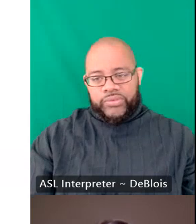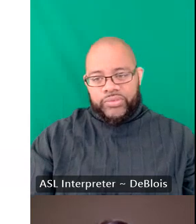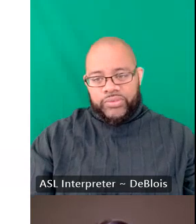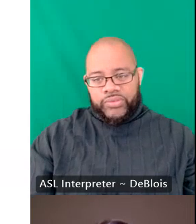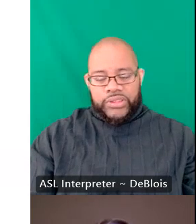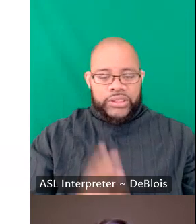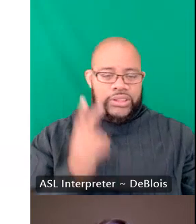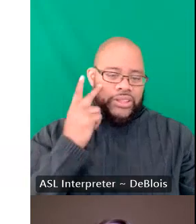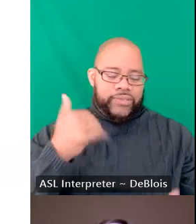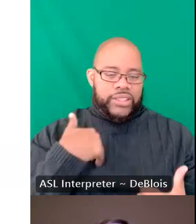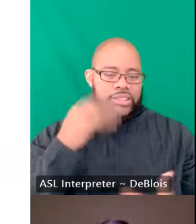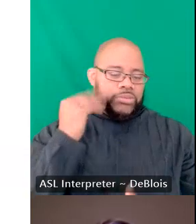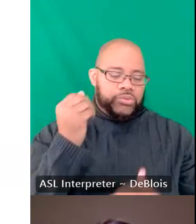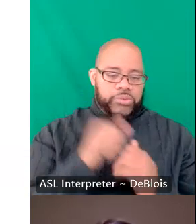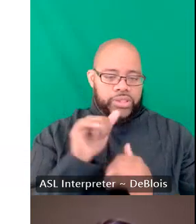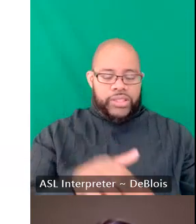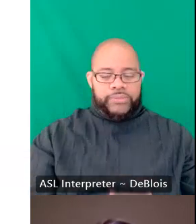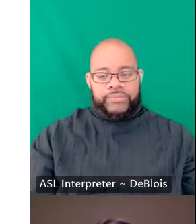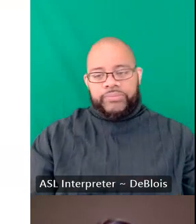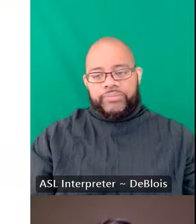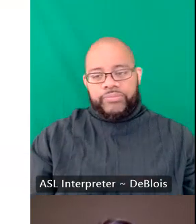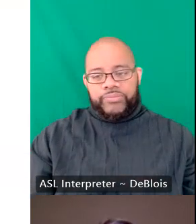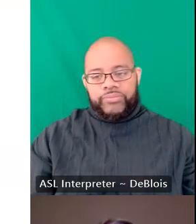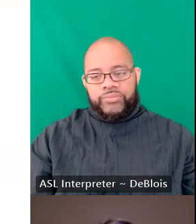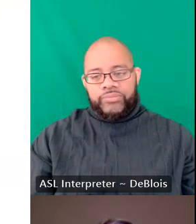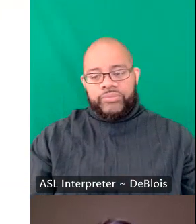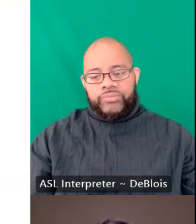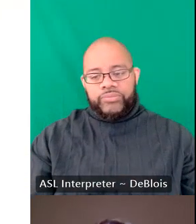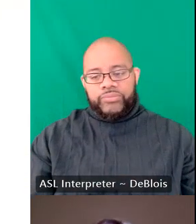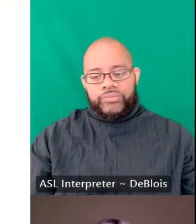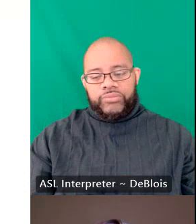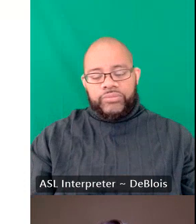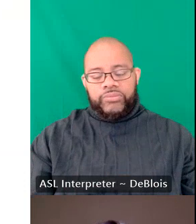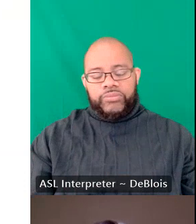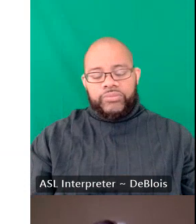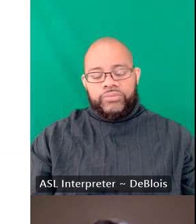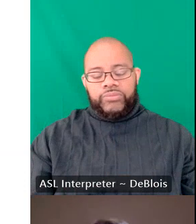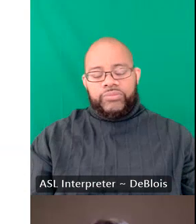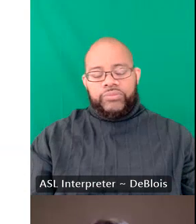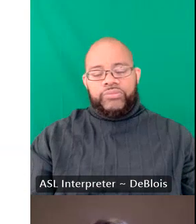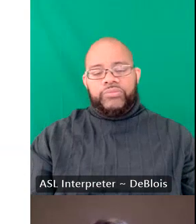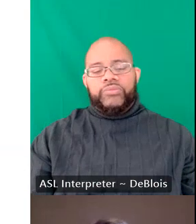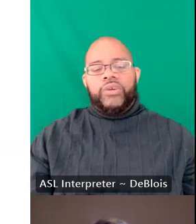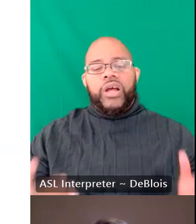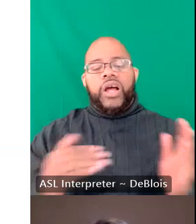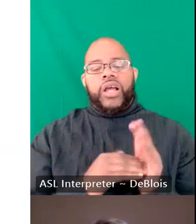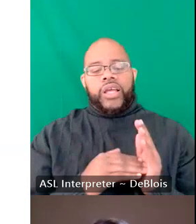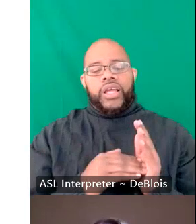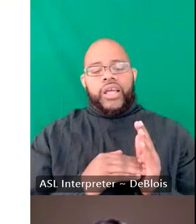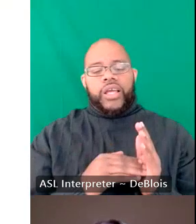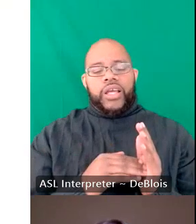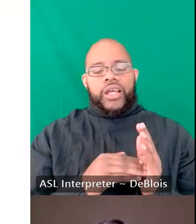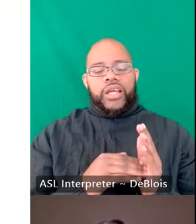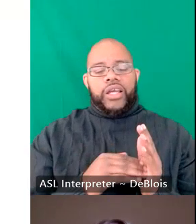has any experiences with that. Again, write your justification